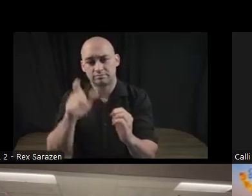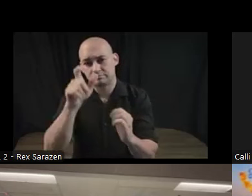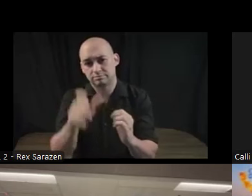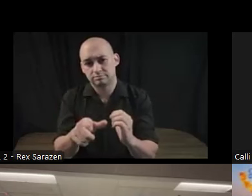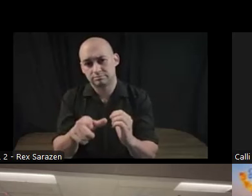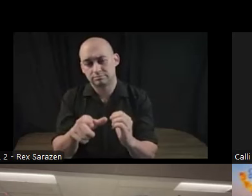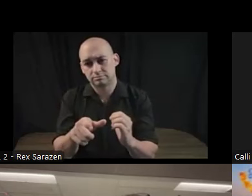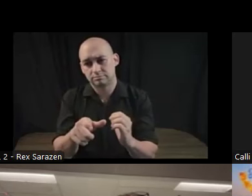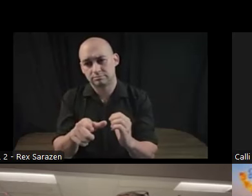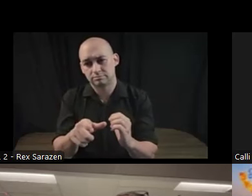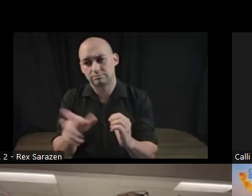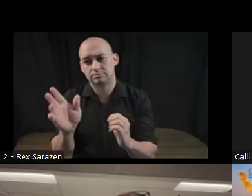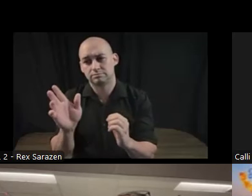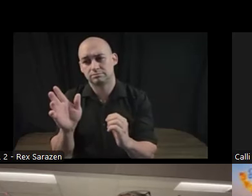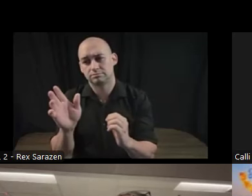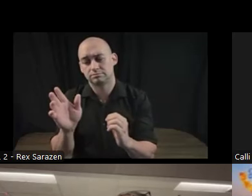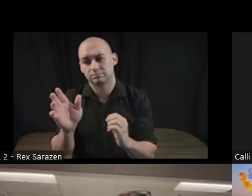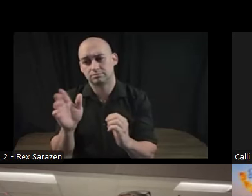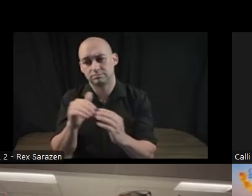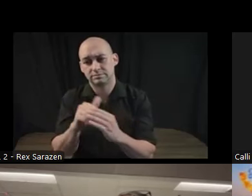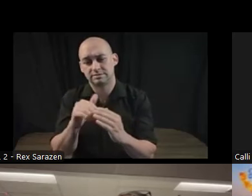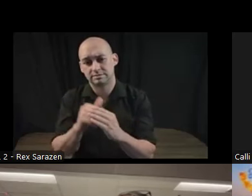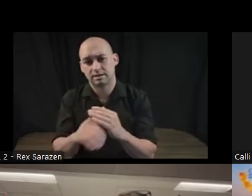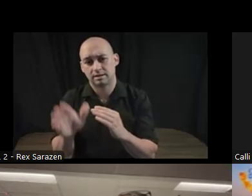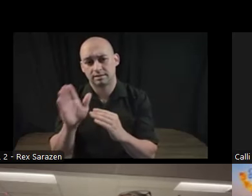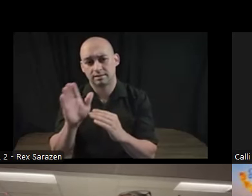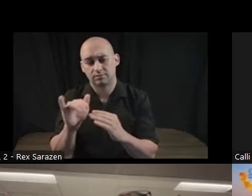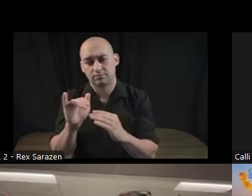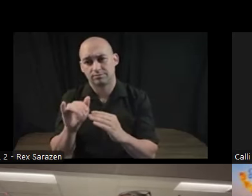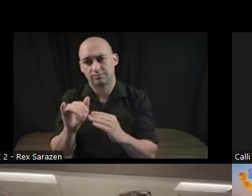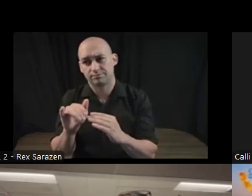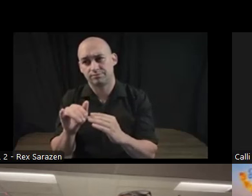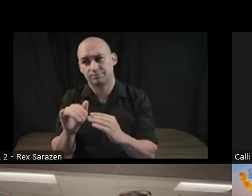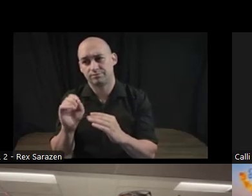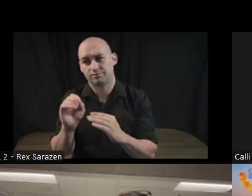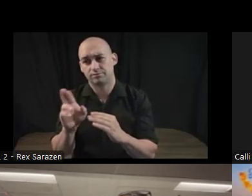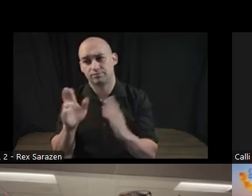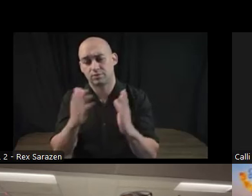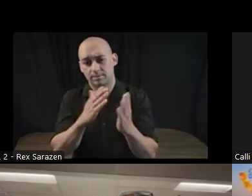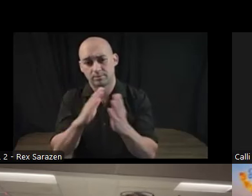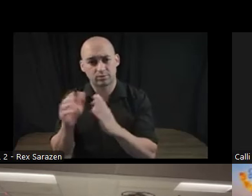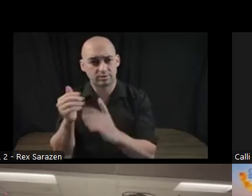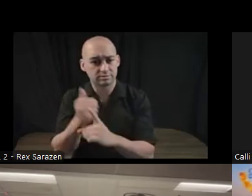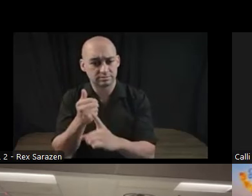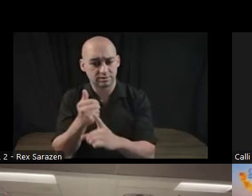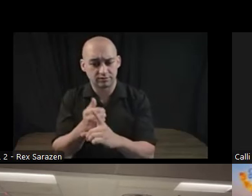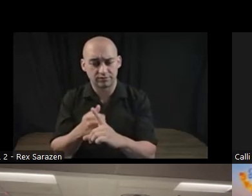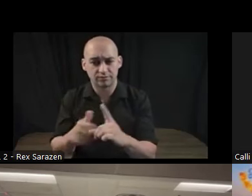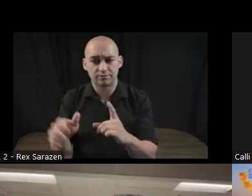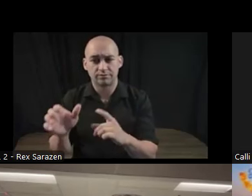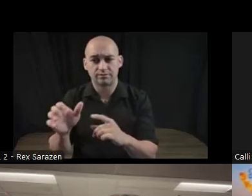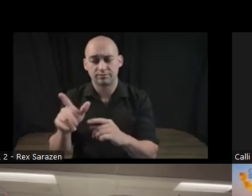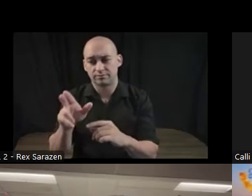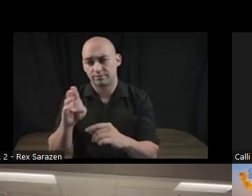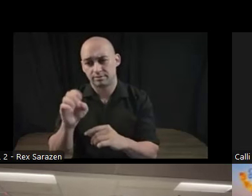coaches or whatever, within a health system or the community itself, maybe there's some clubs for pointers. I don't